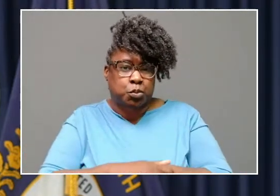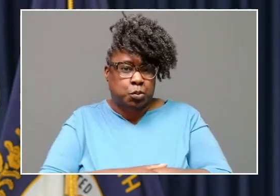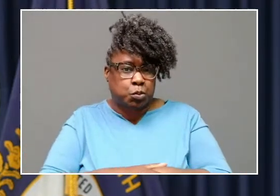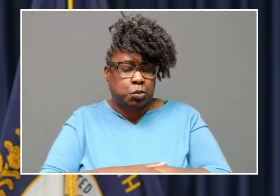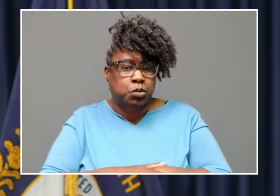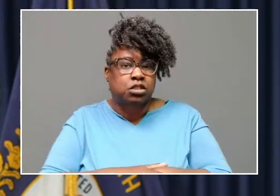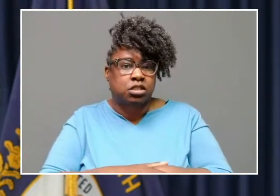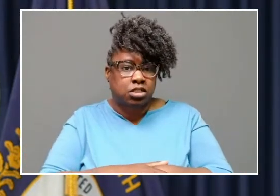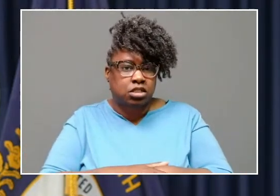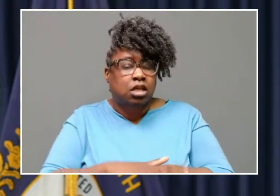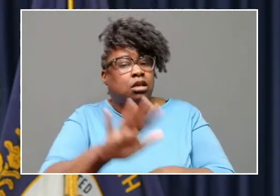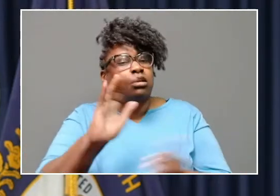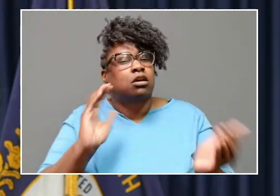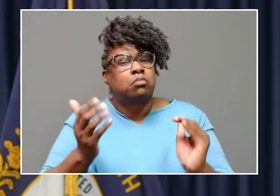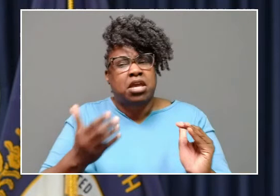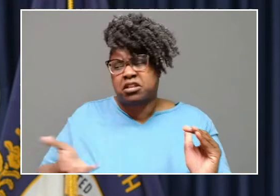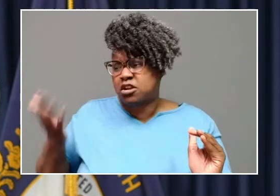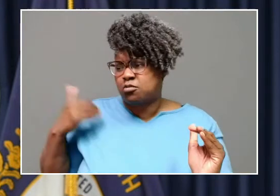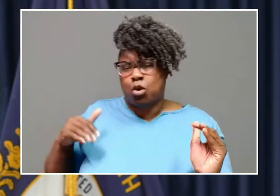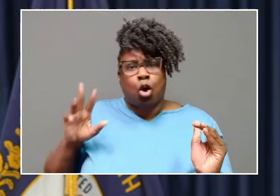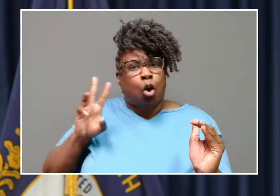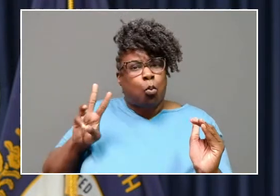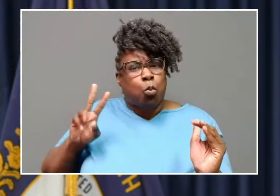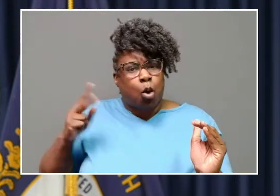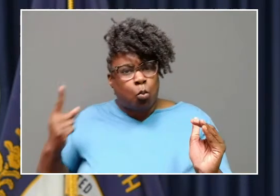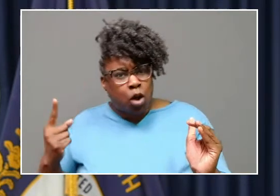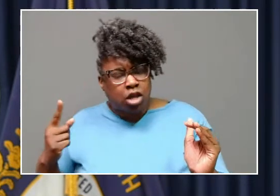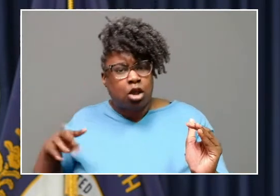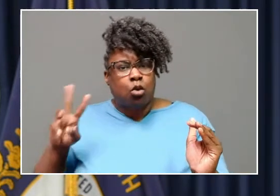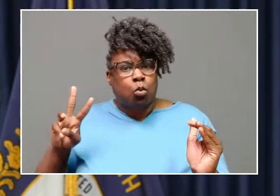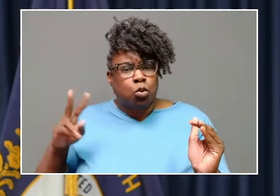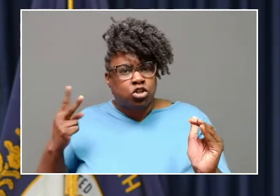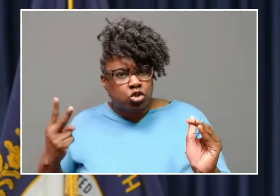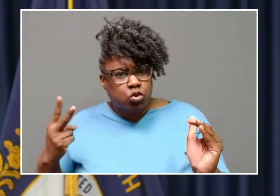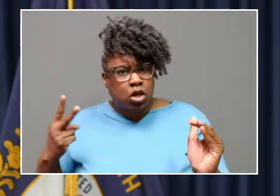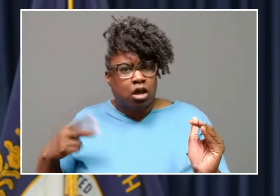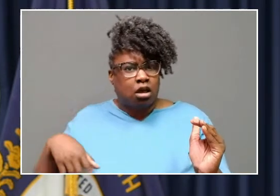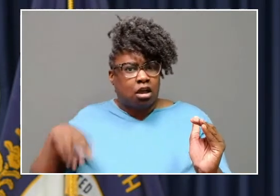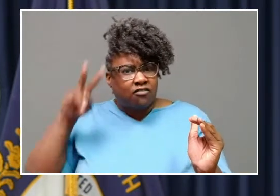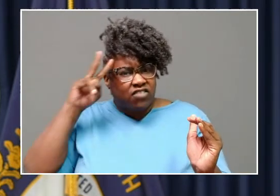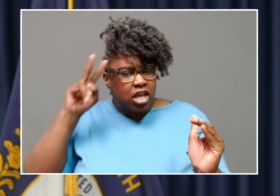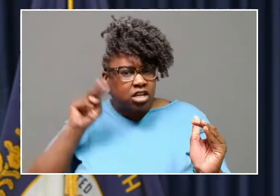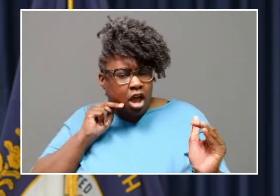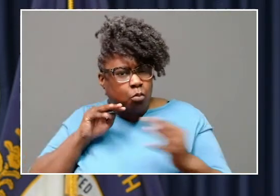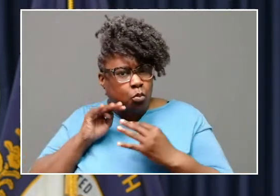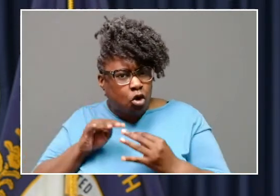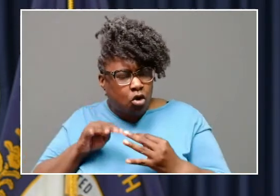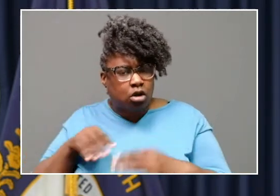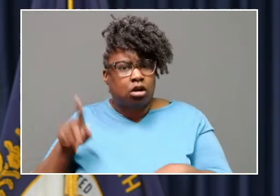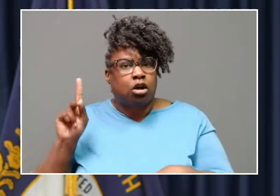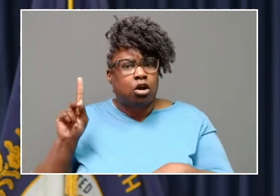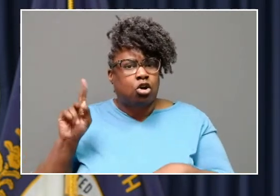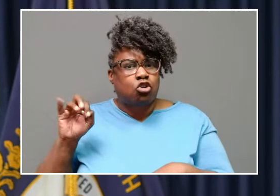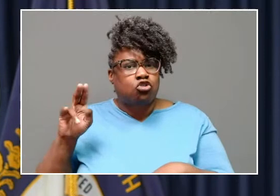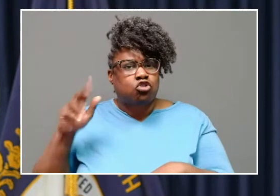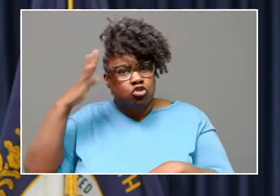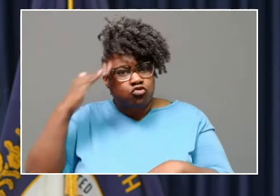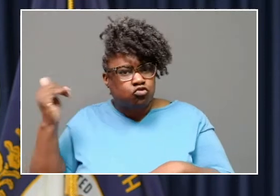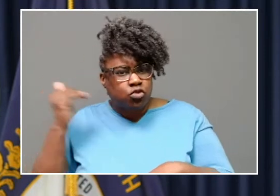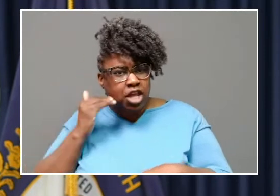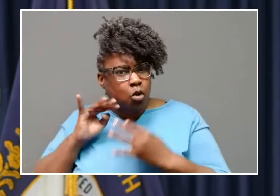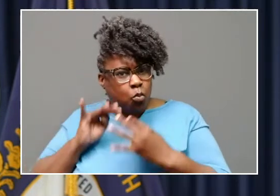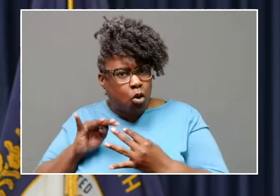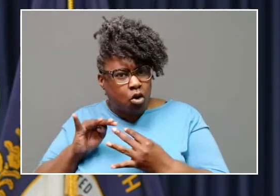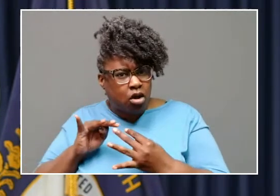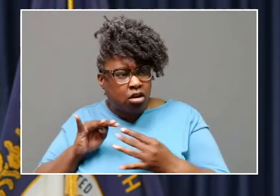World War I, World War II, Vietnam, Korea took from Kentucky. This one pandemic has taken. And we're also